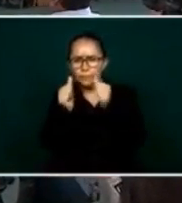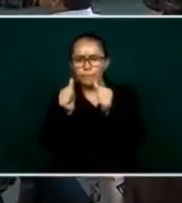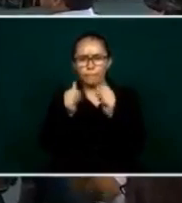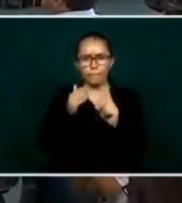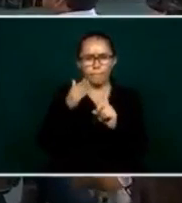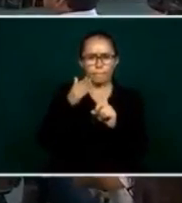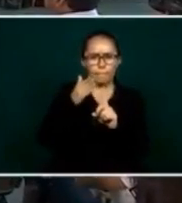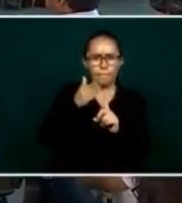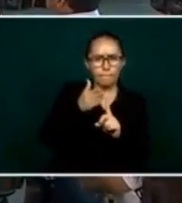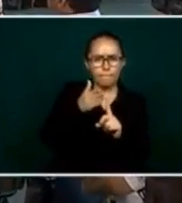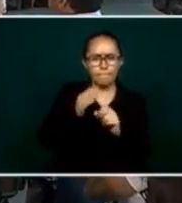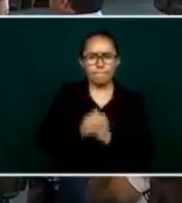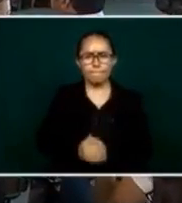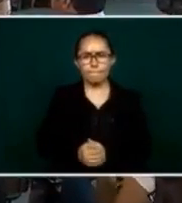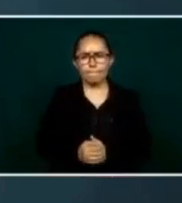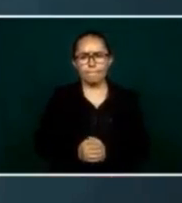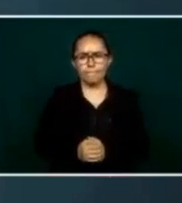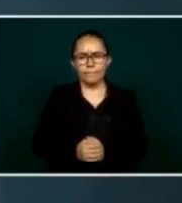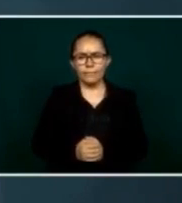that have no social security,